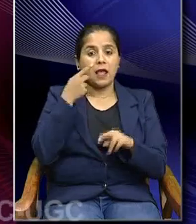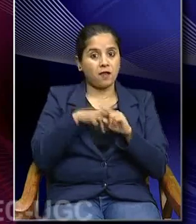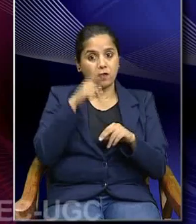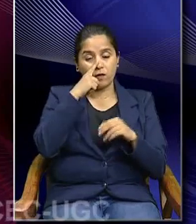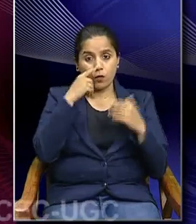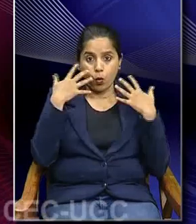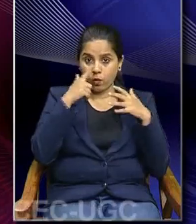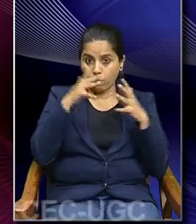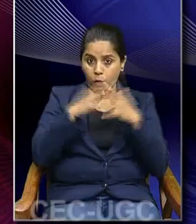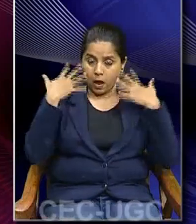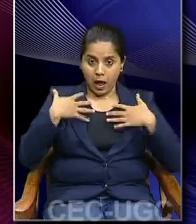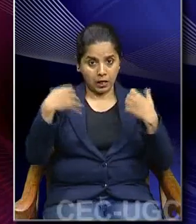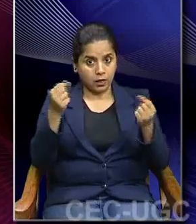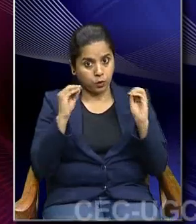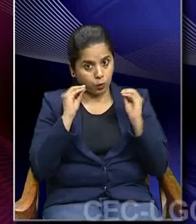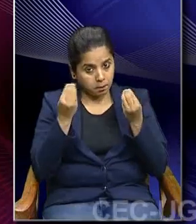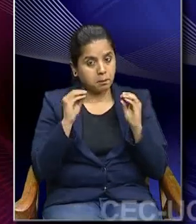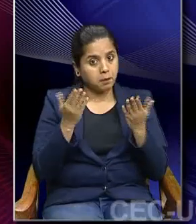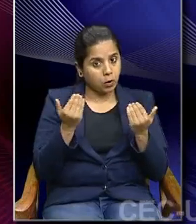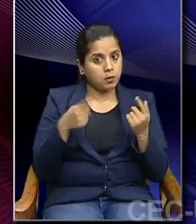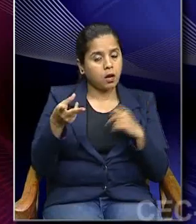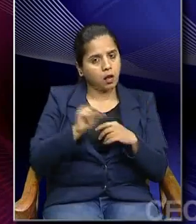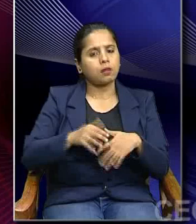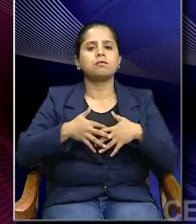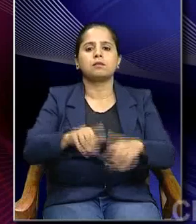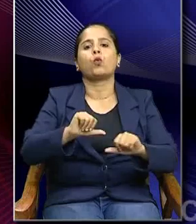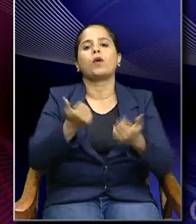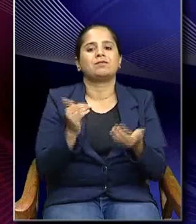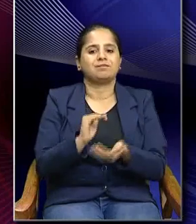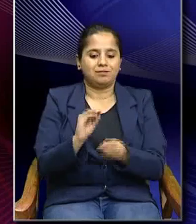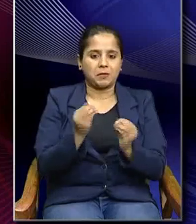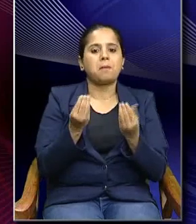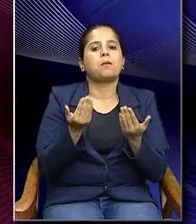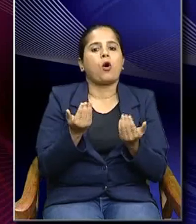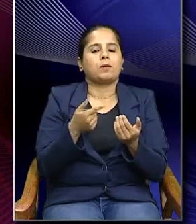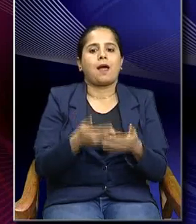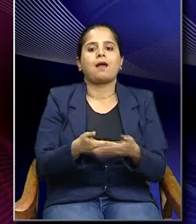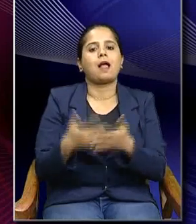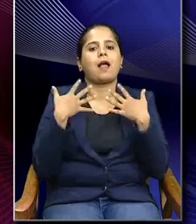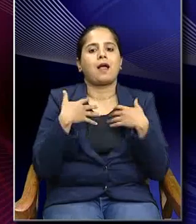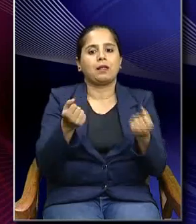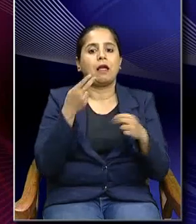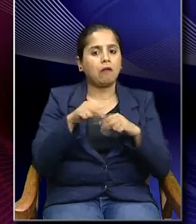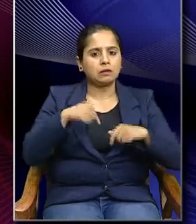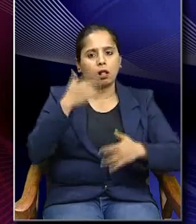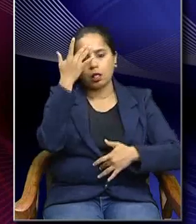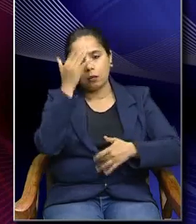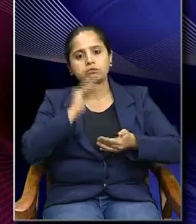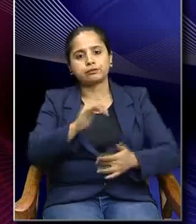are healthy, and they will only be able to reproduce healthy babies, so they can be a small